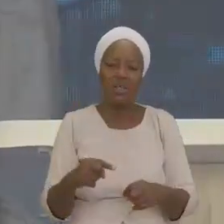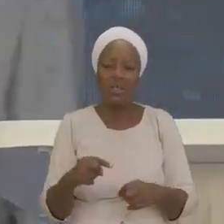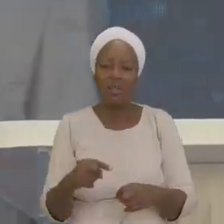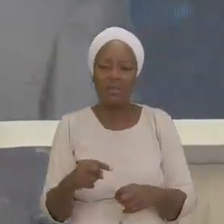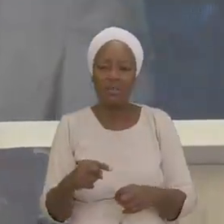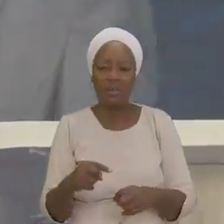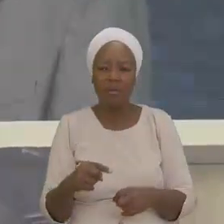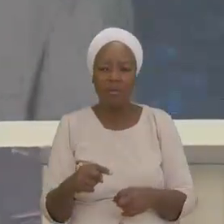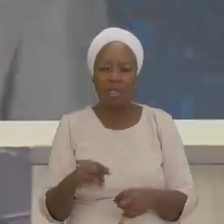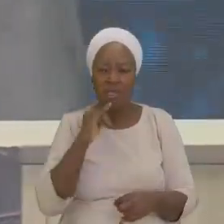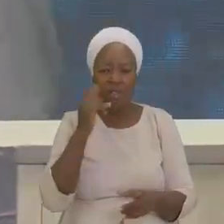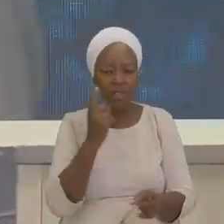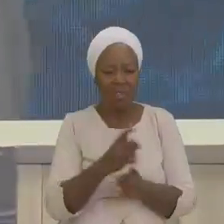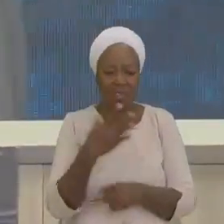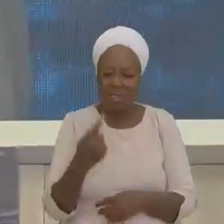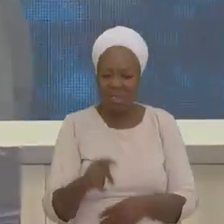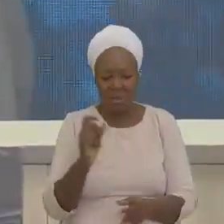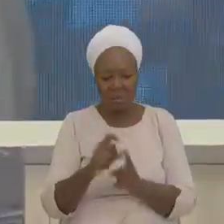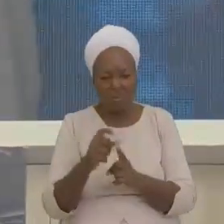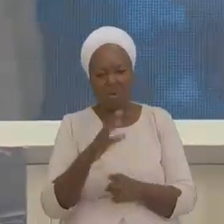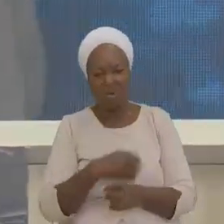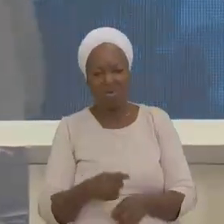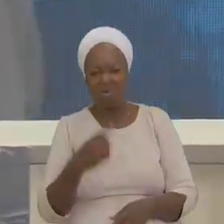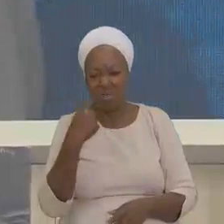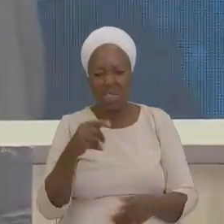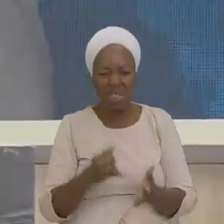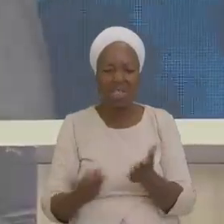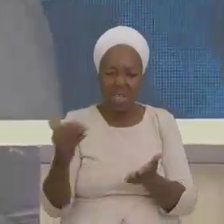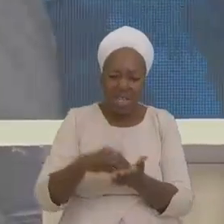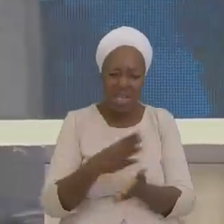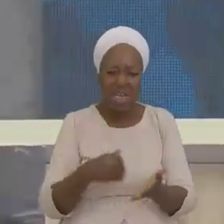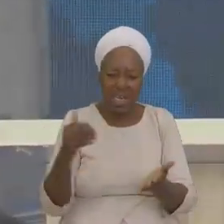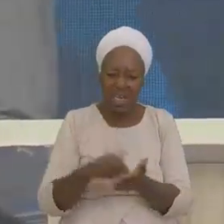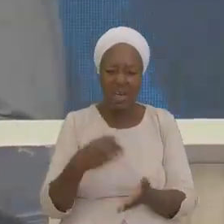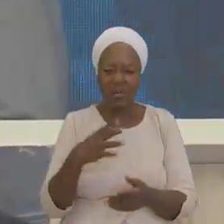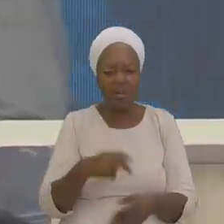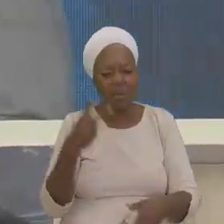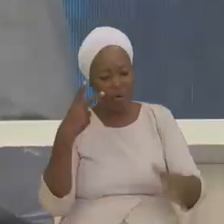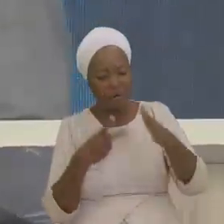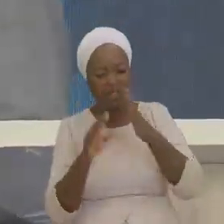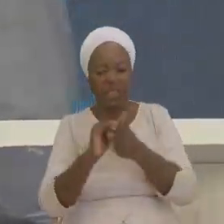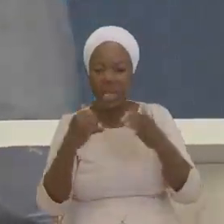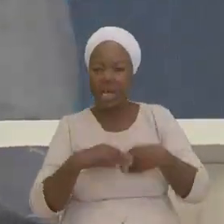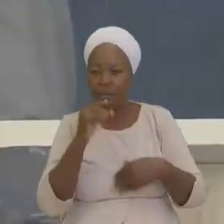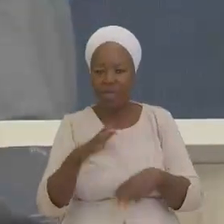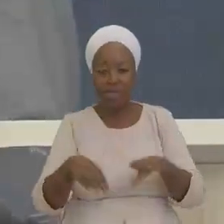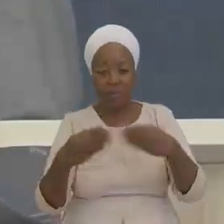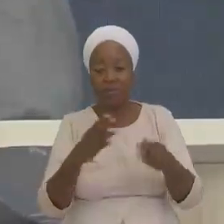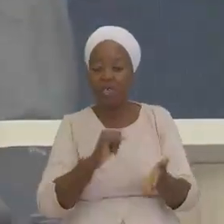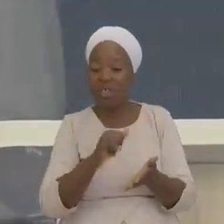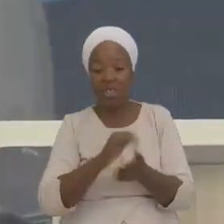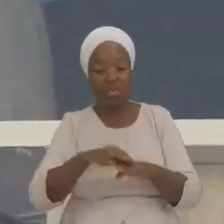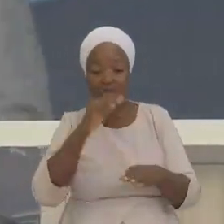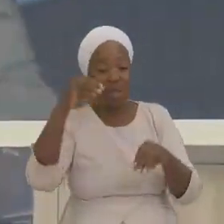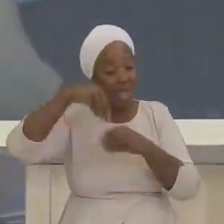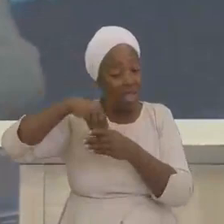It's just a verbal repetition of the prophecy that had been given. It didn't enter their heart. It didn't